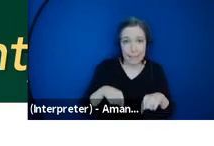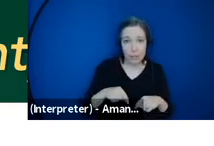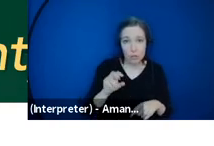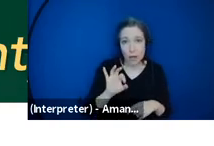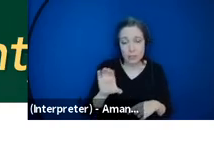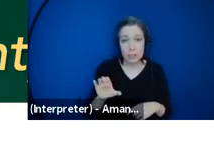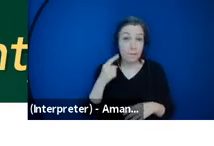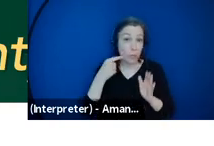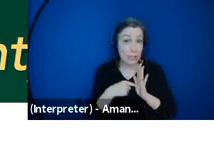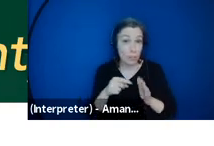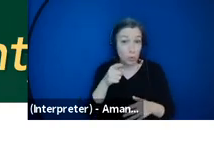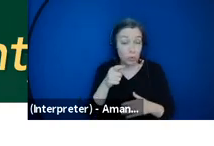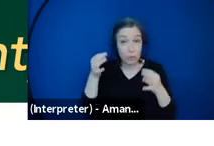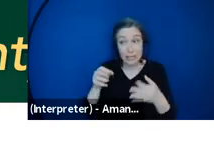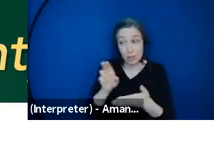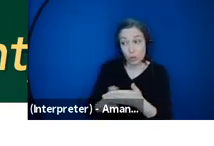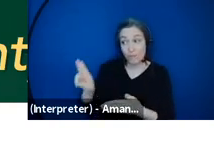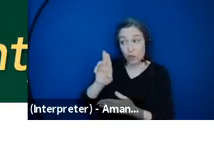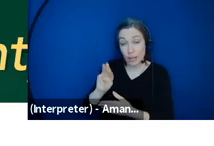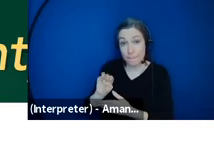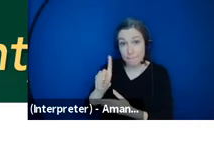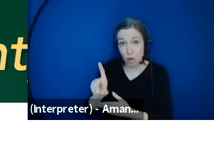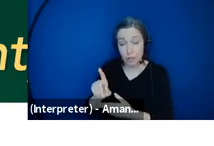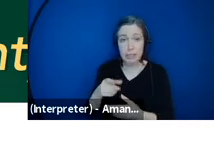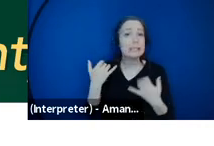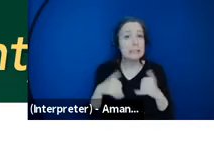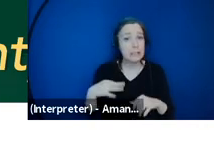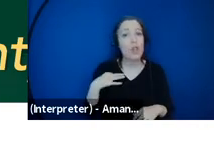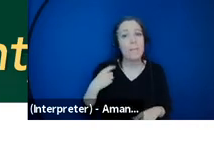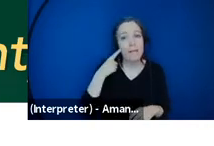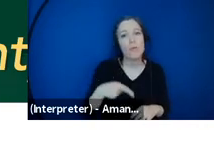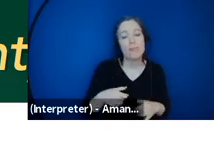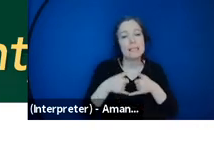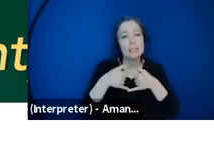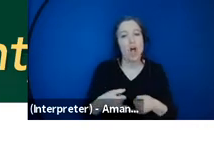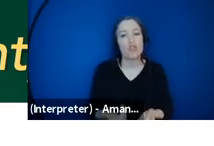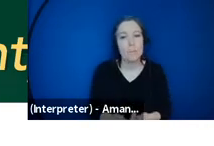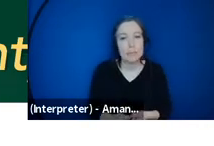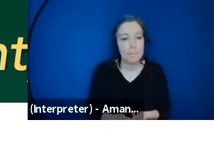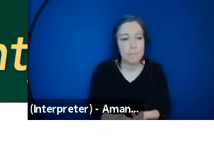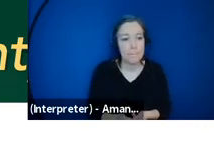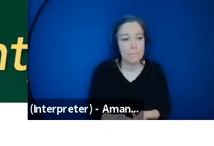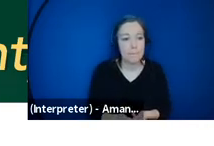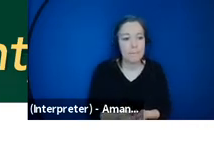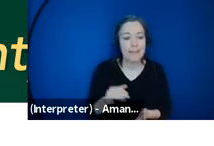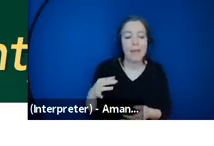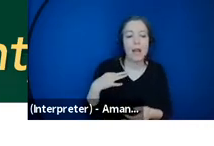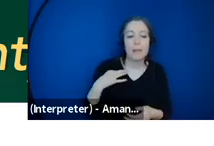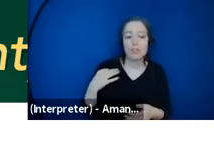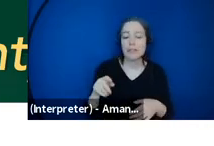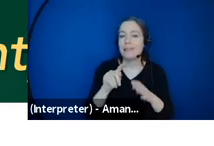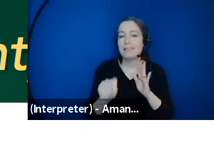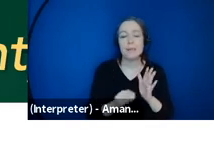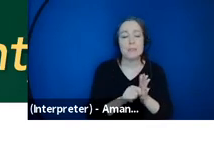and they award over a million dollars per year to Frederick County students. The application has the same time frame every year,